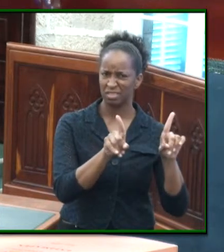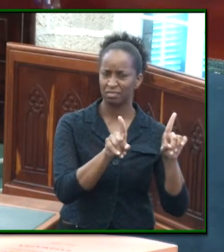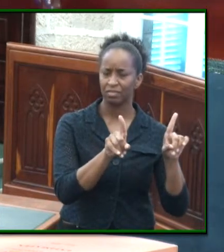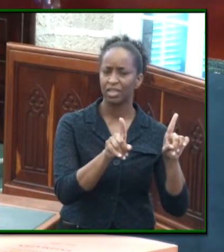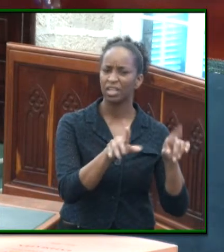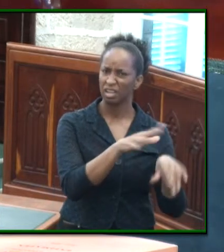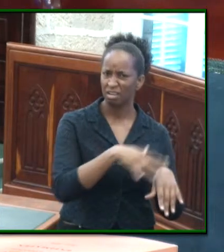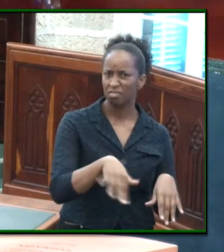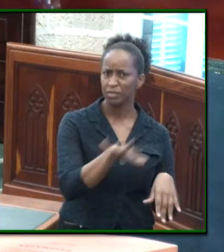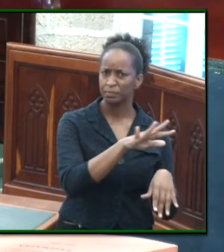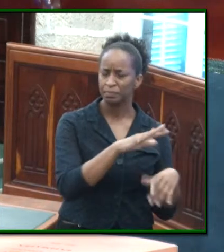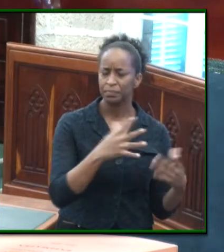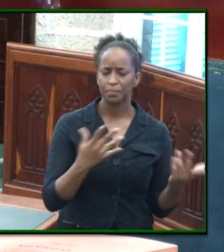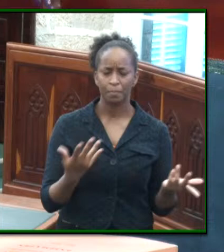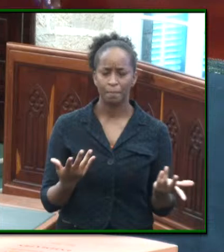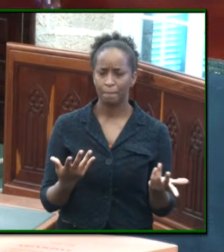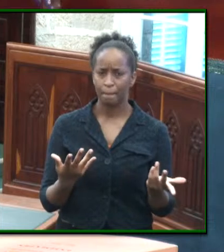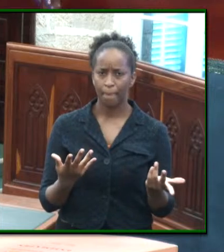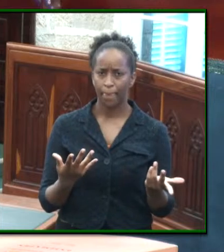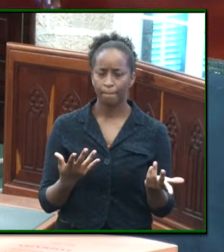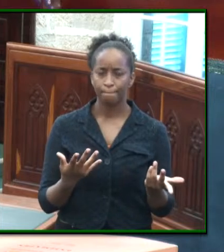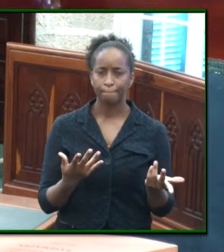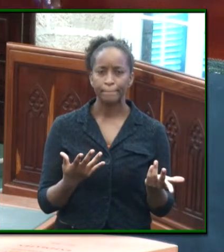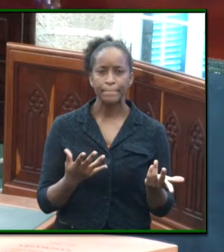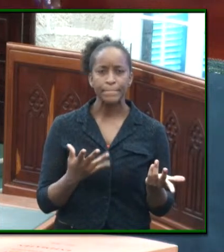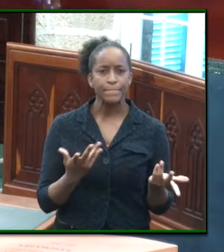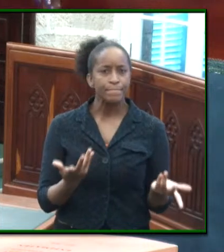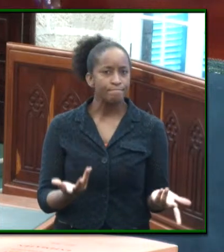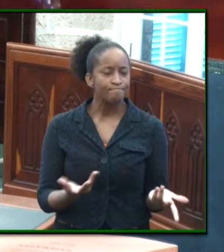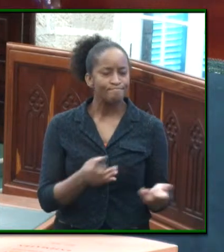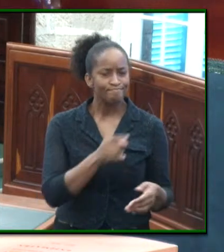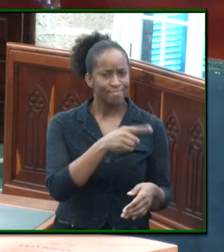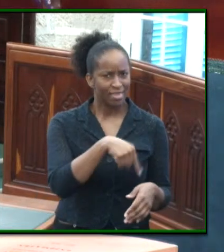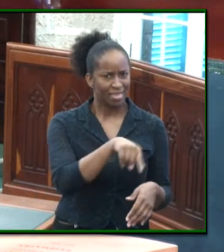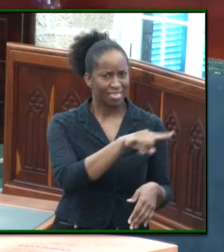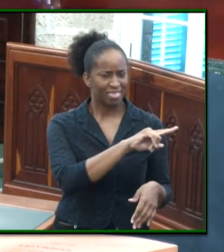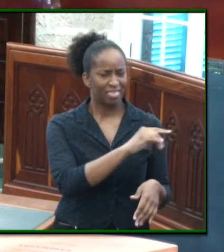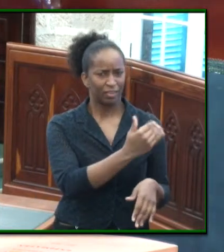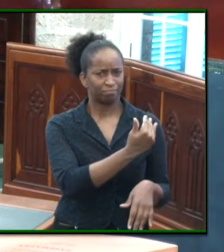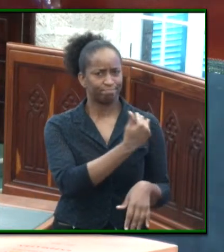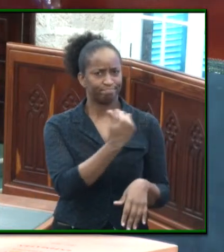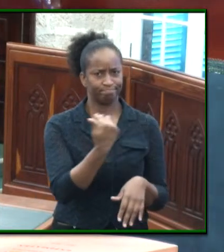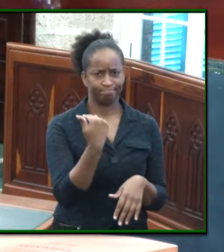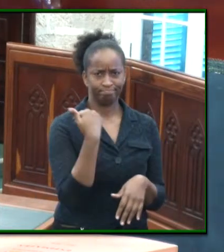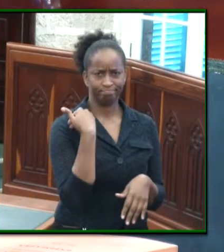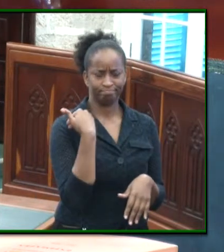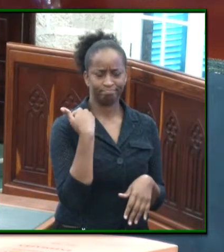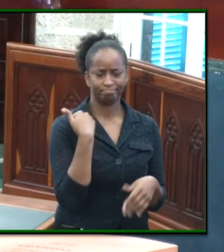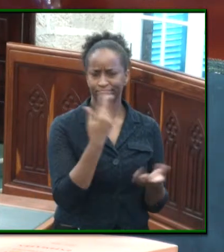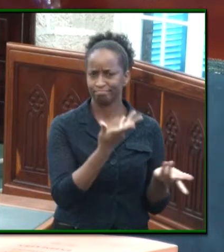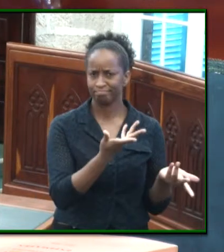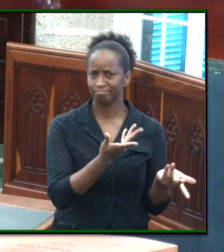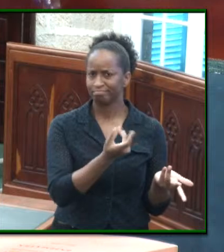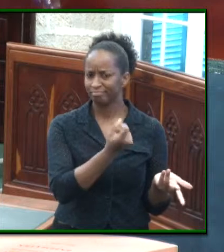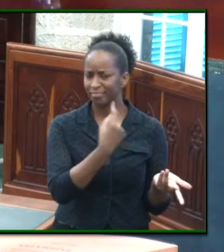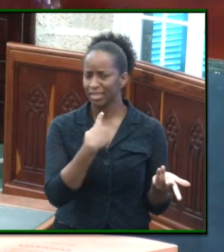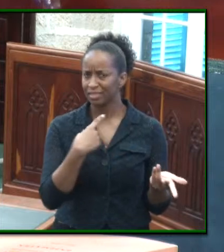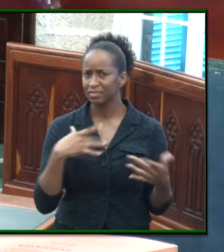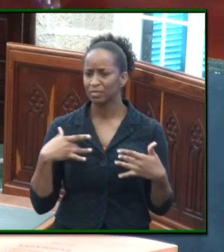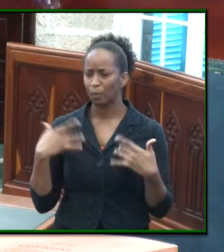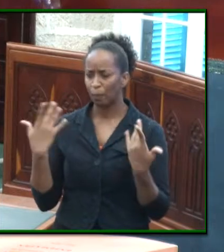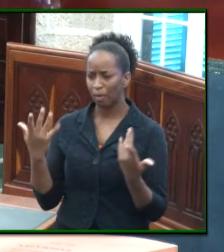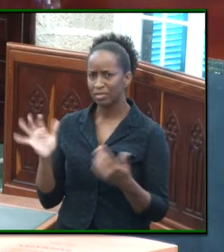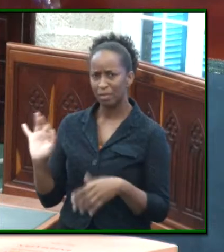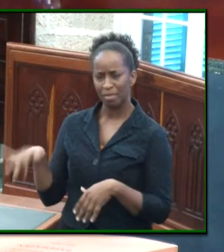happening with the District C police station, and if in fact we are going to see a center at Six Roads that covers